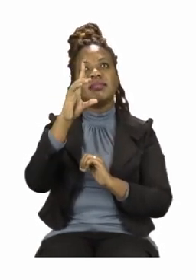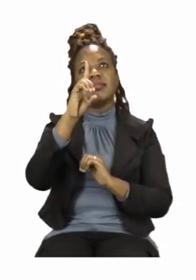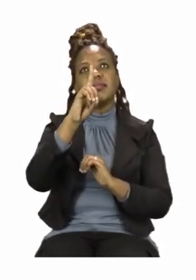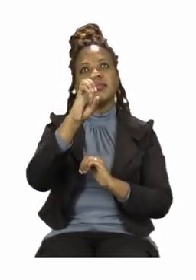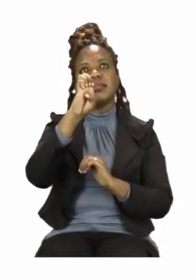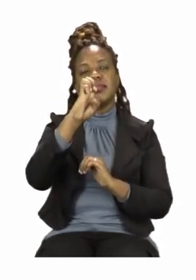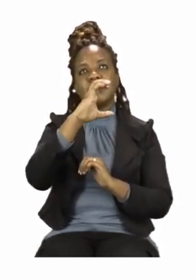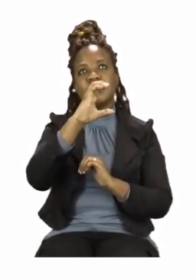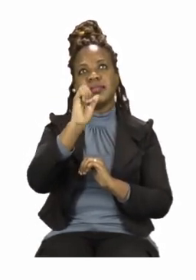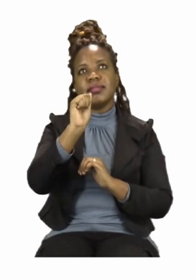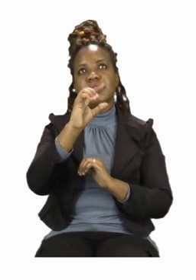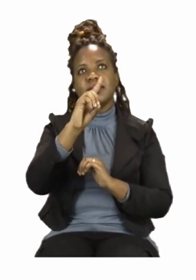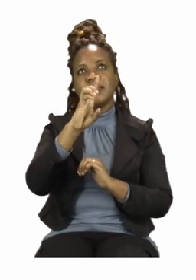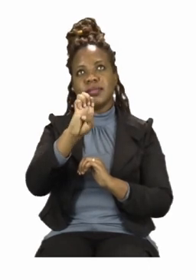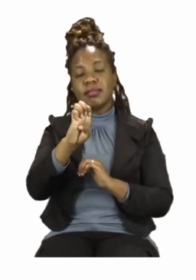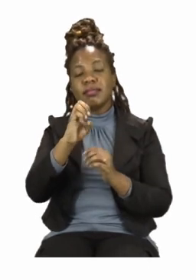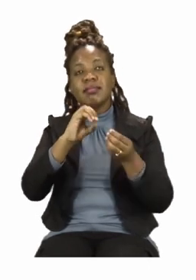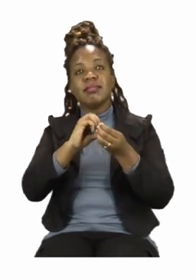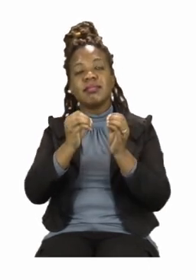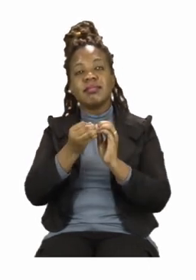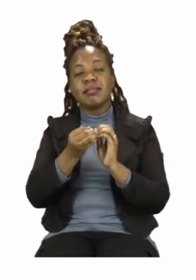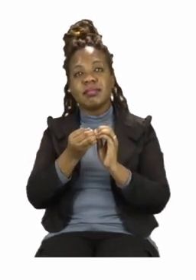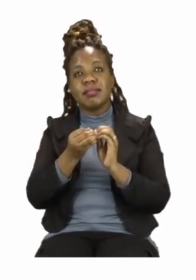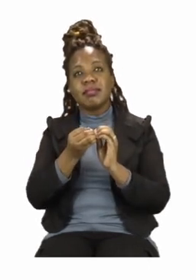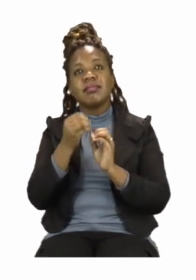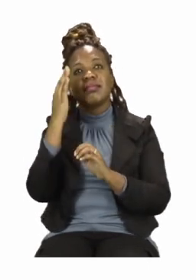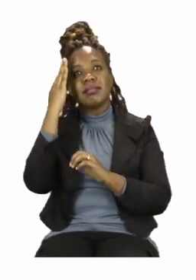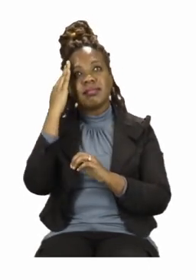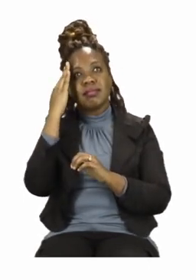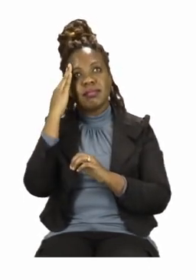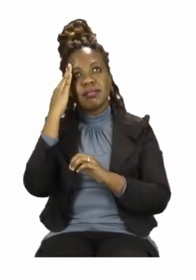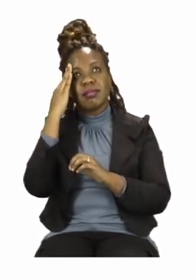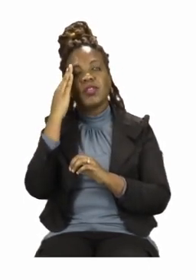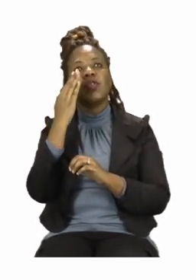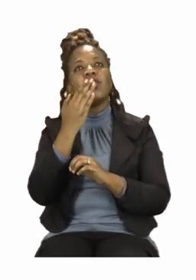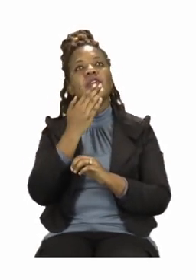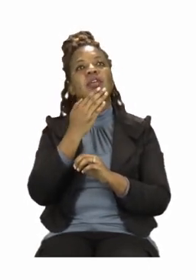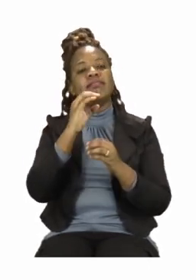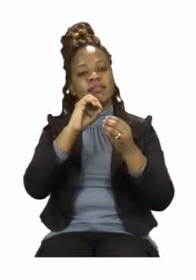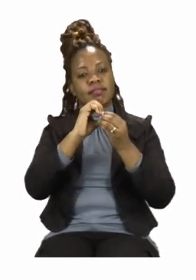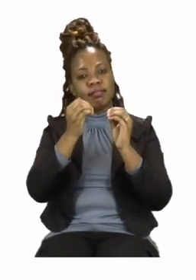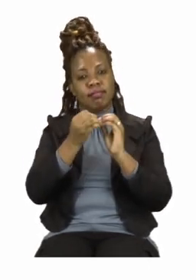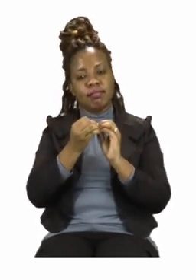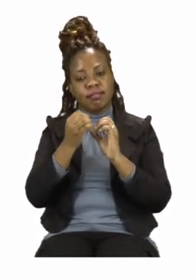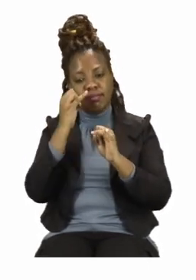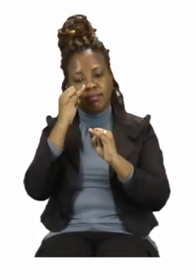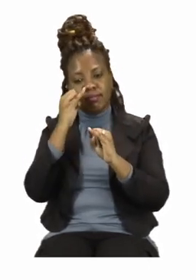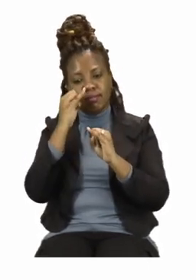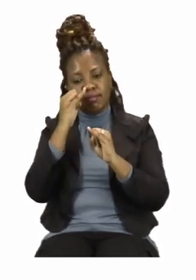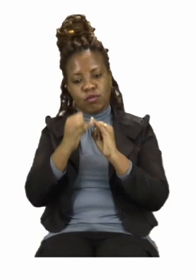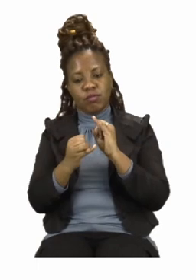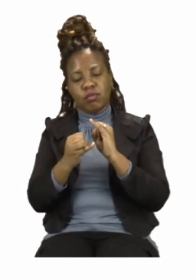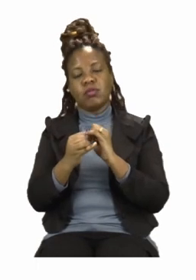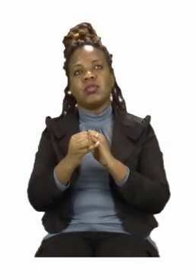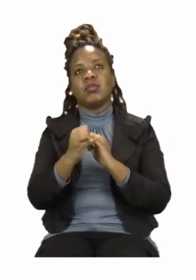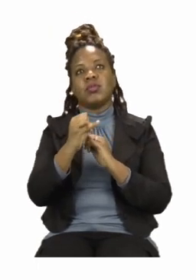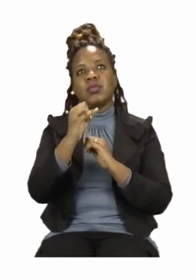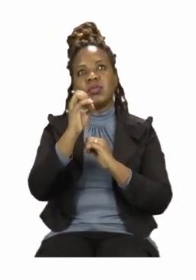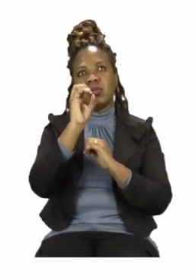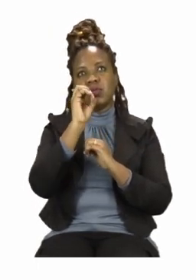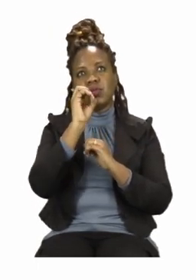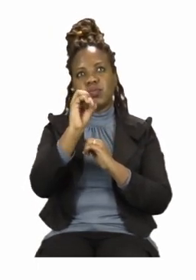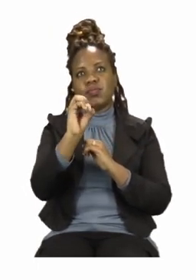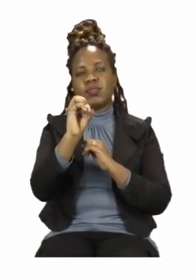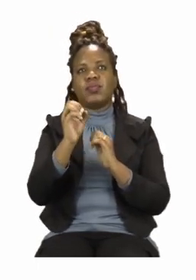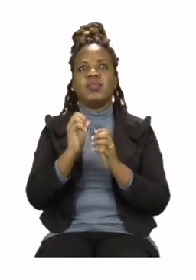numbers that end with zero, and we count in tens if we were to count the decade numbers. But instead of counting